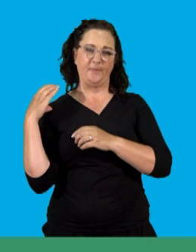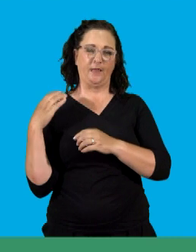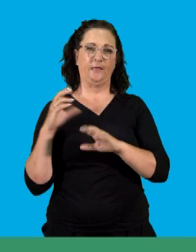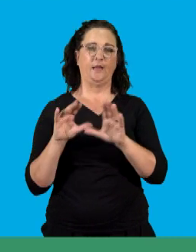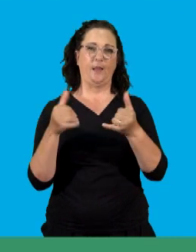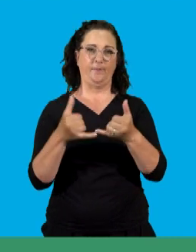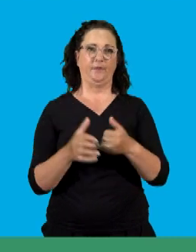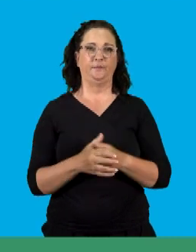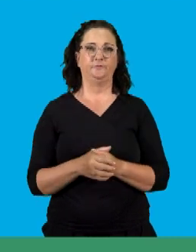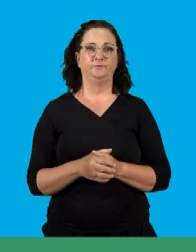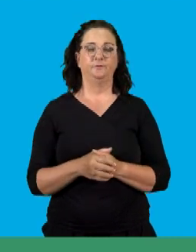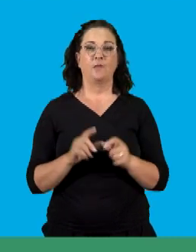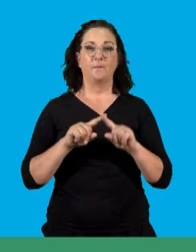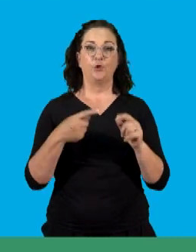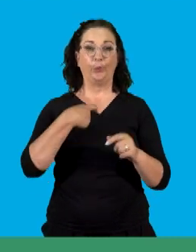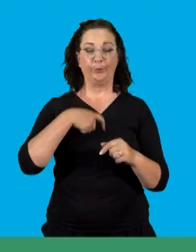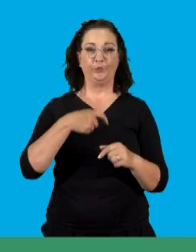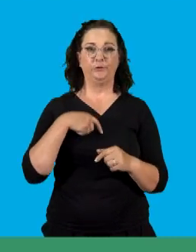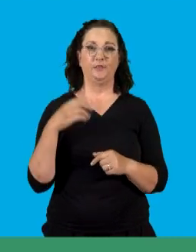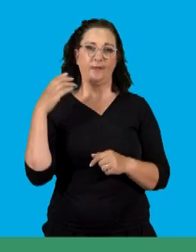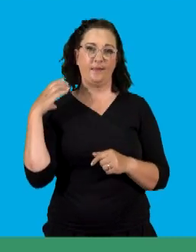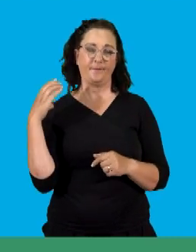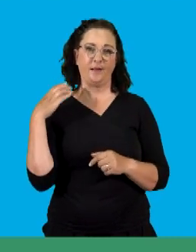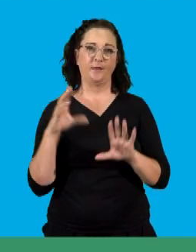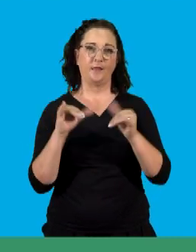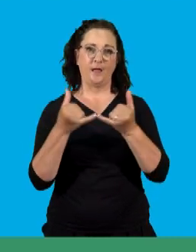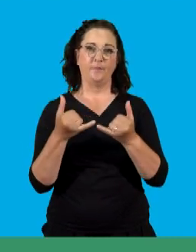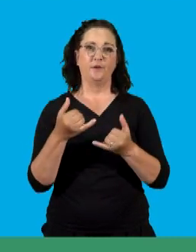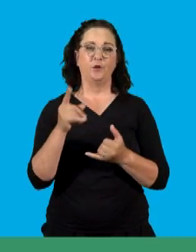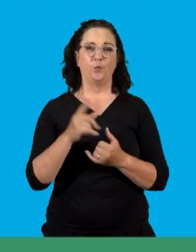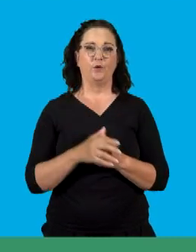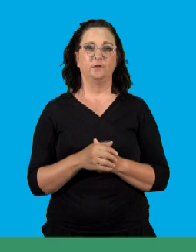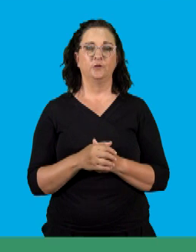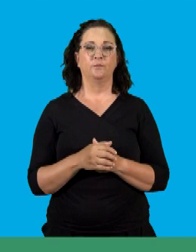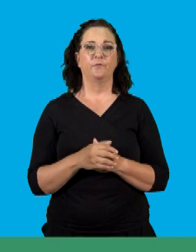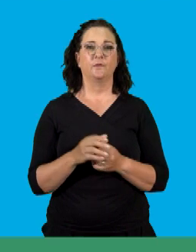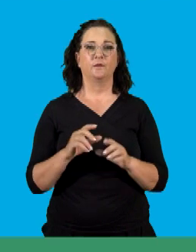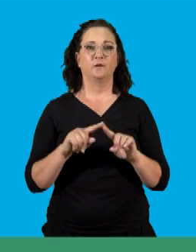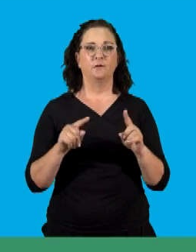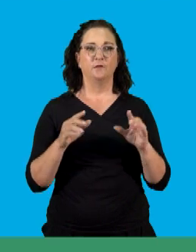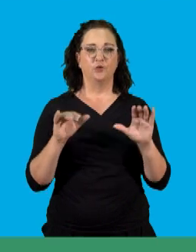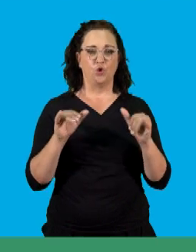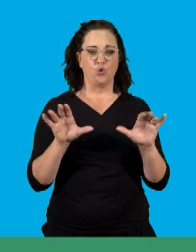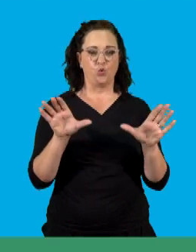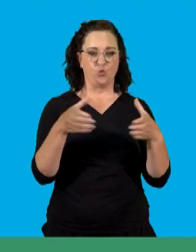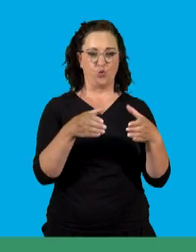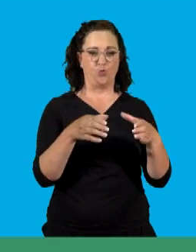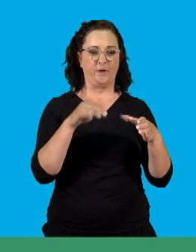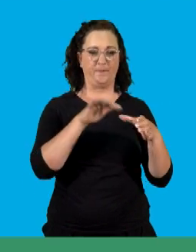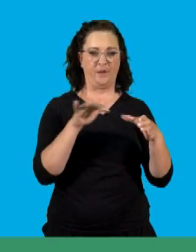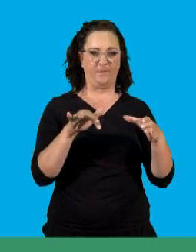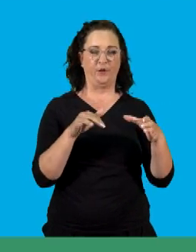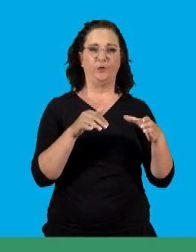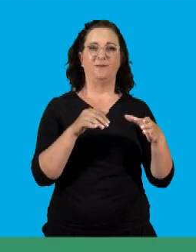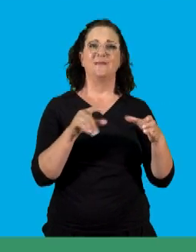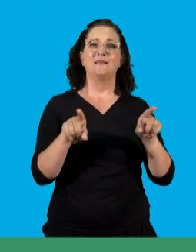that you need to understand with a personal liability company is that a group of people who work in the same field, they are the ones